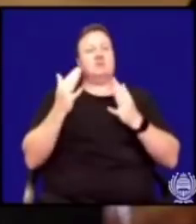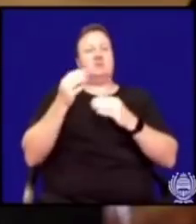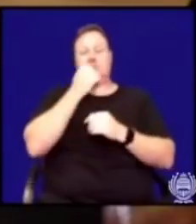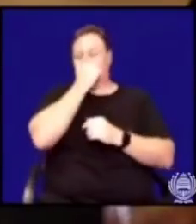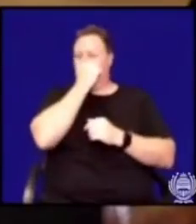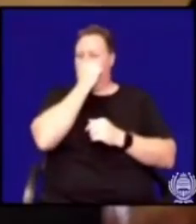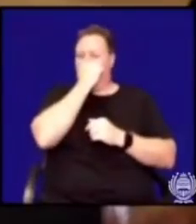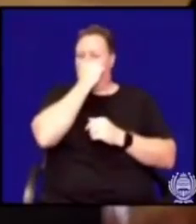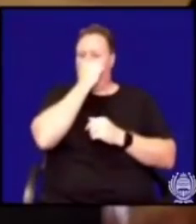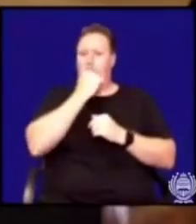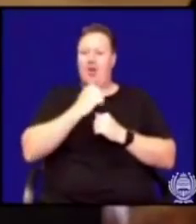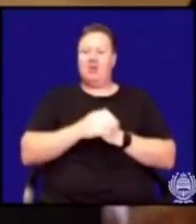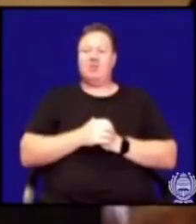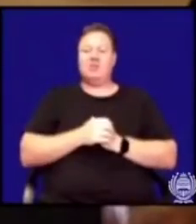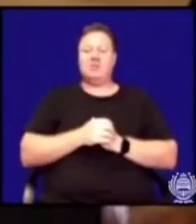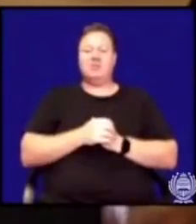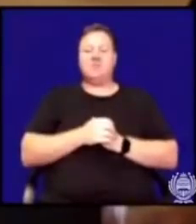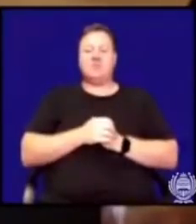Thank you,